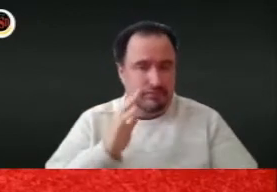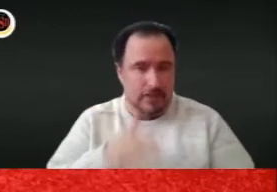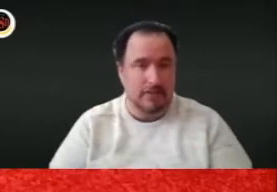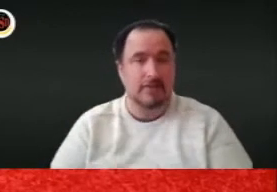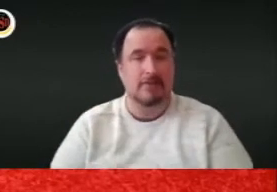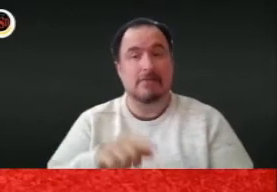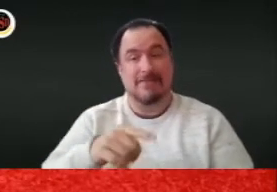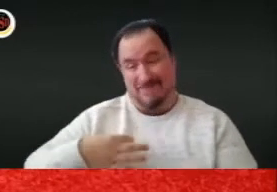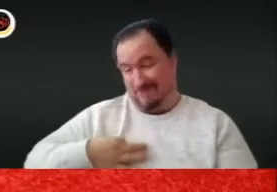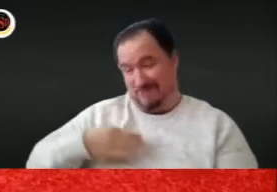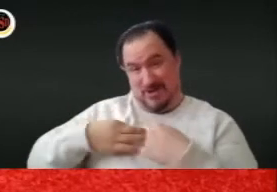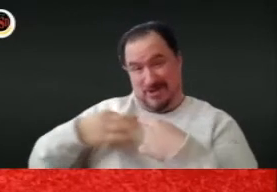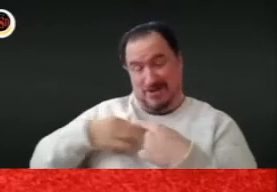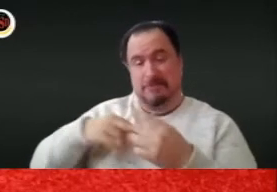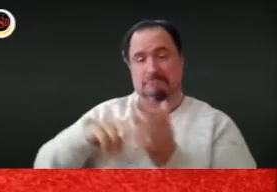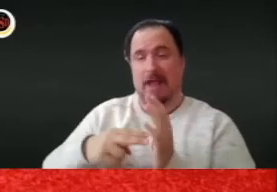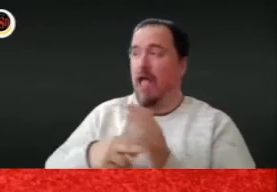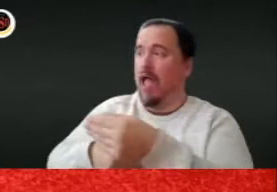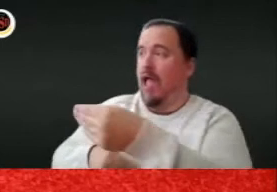And I'll explain them briefly here.